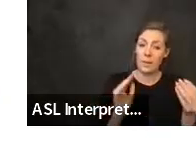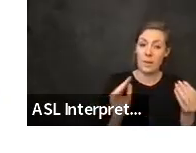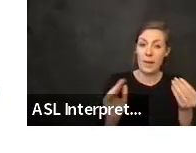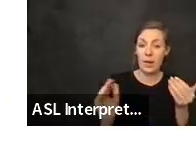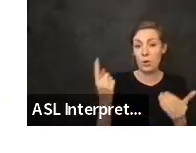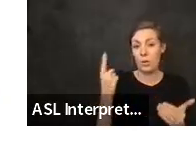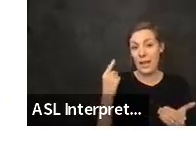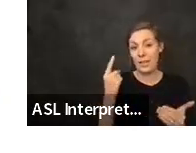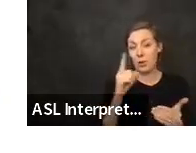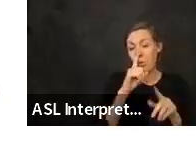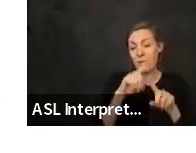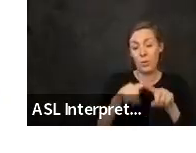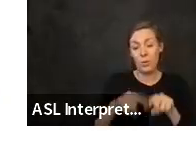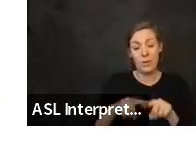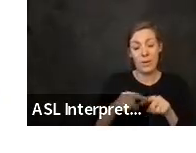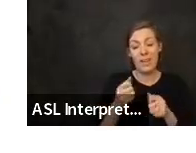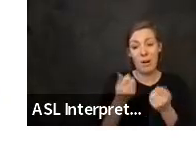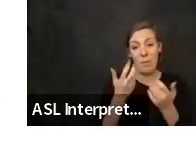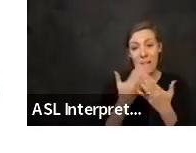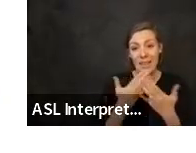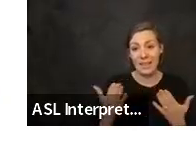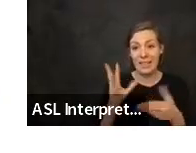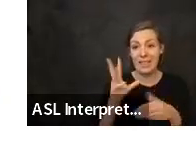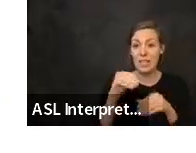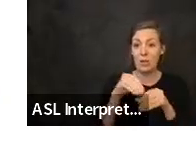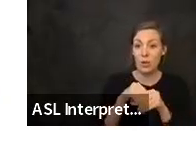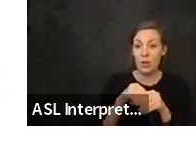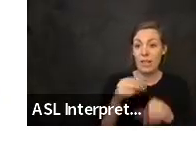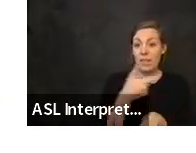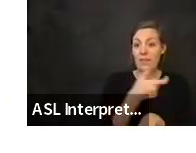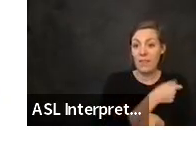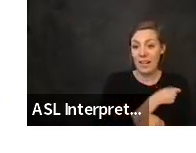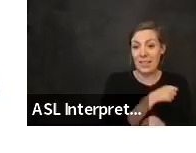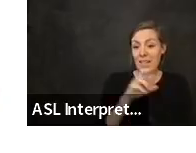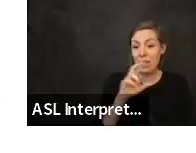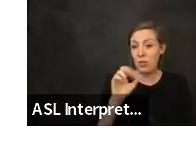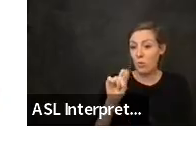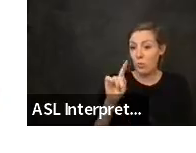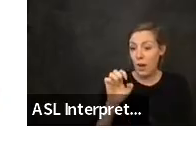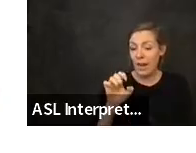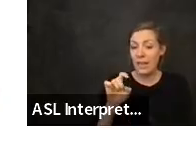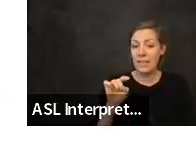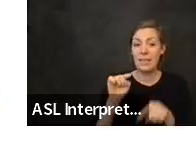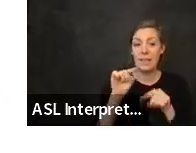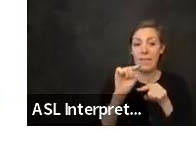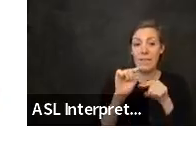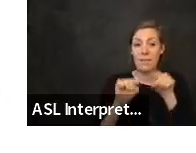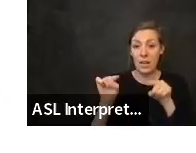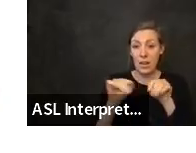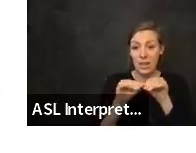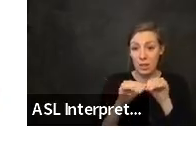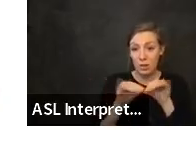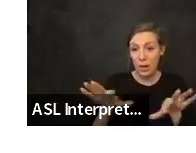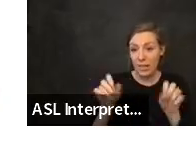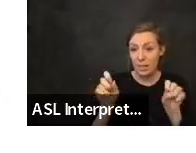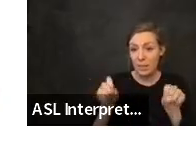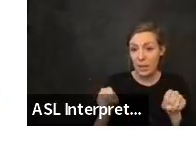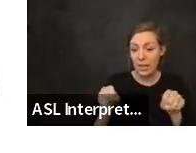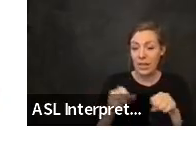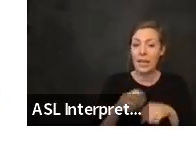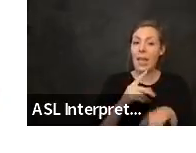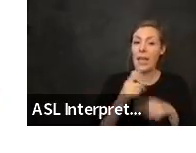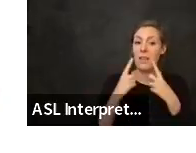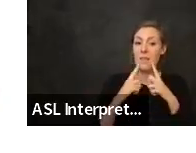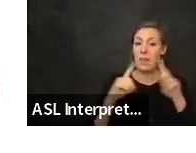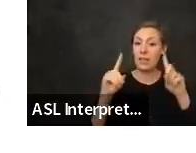on several factors, including vaccination rates, variant transmissibility, and also the effectiveness